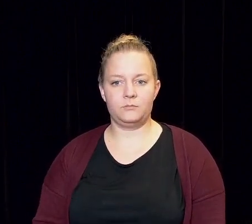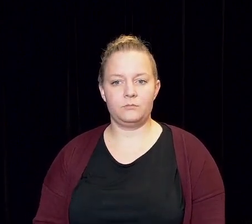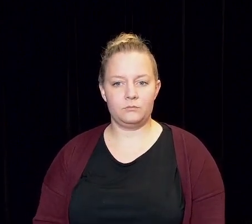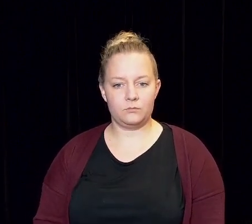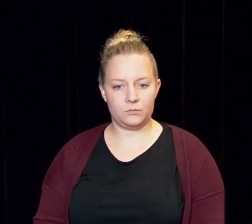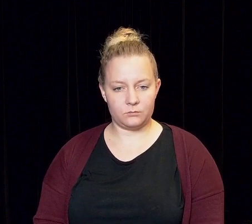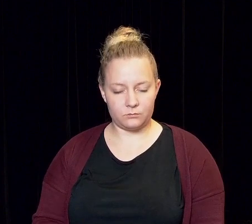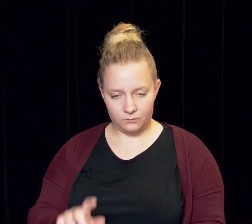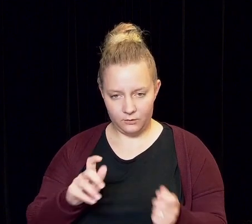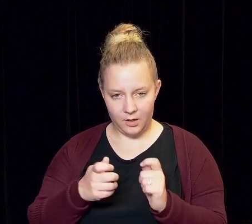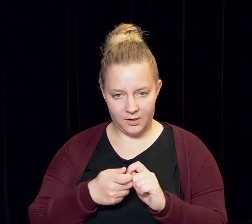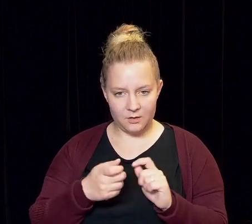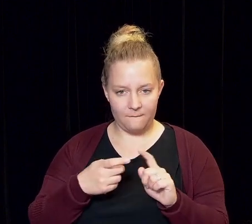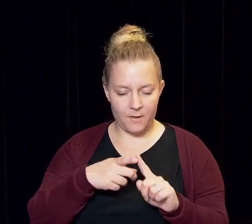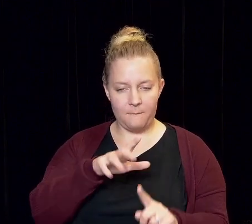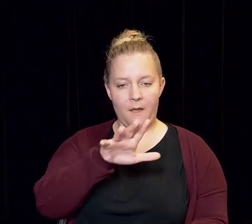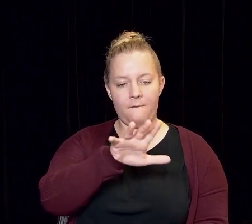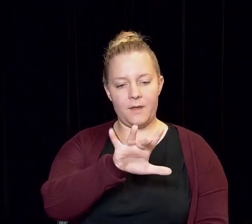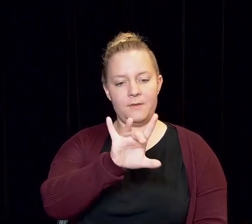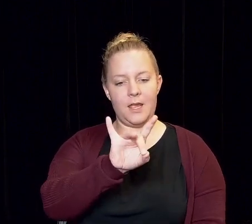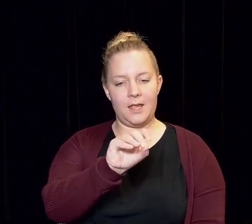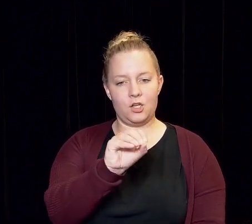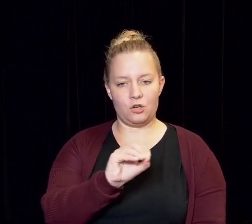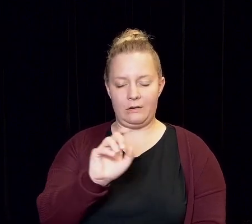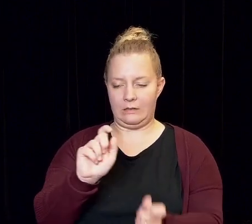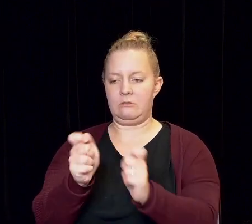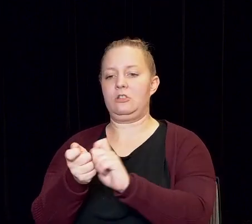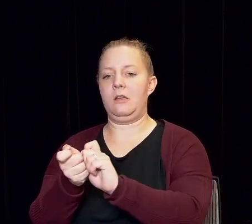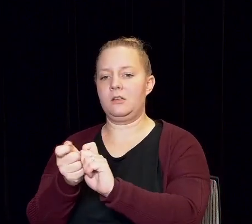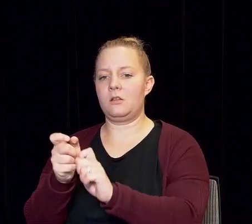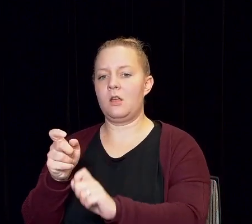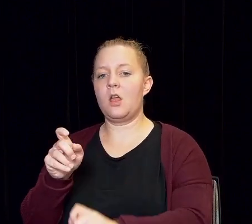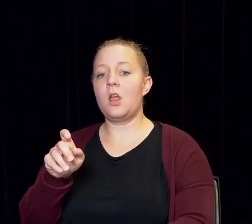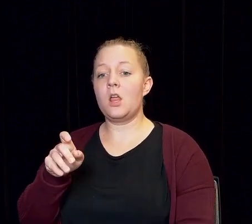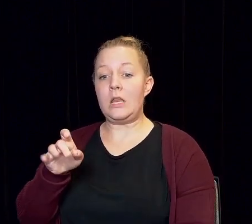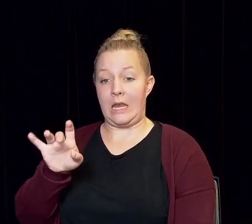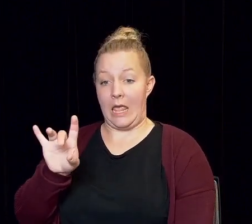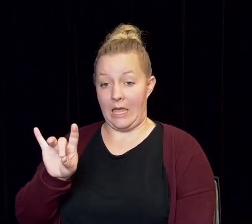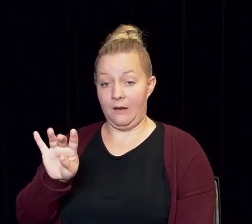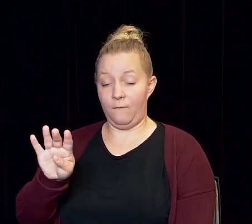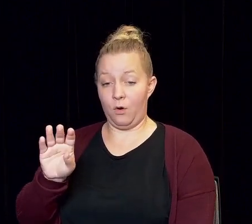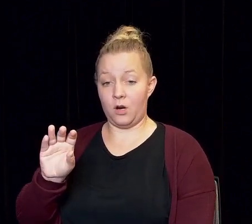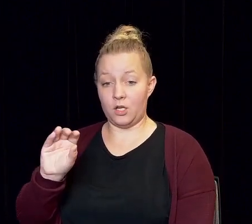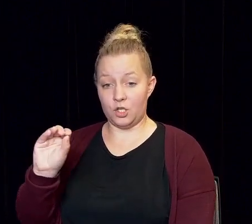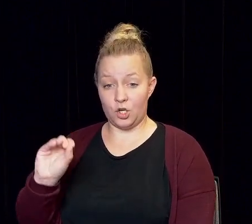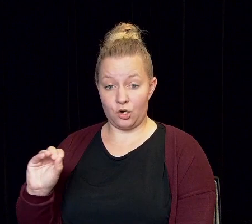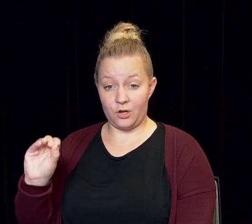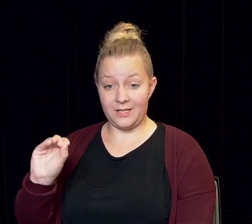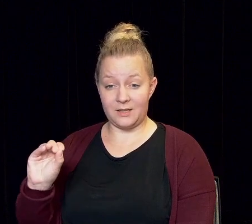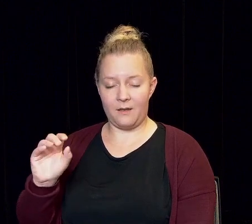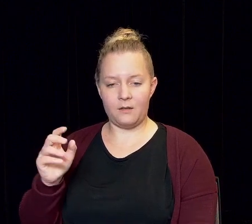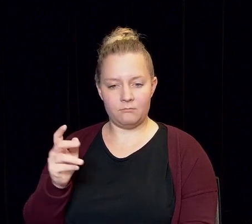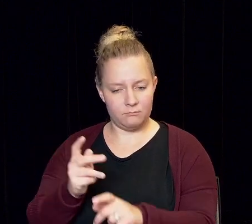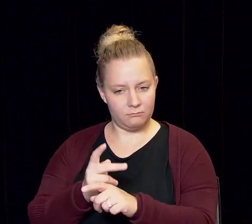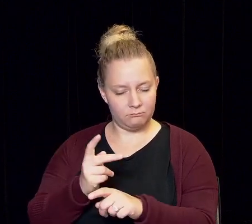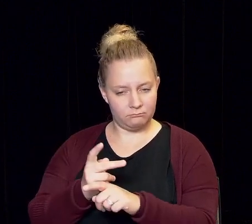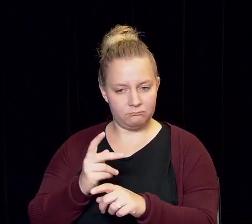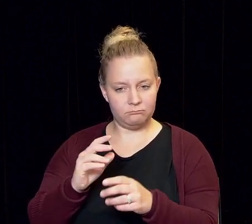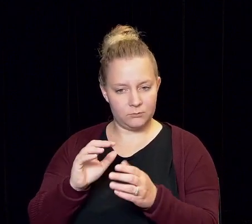And it changed from 58 degrees to 84 degrees. So I can subtract to figure out how much difference that is